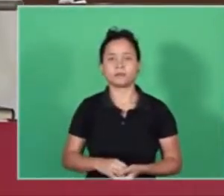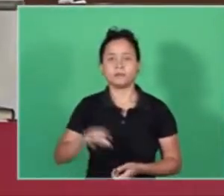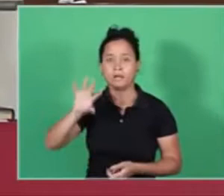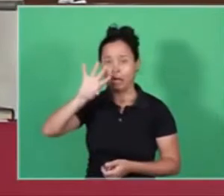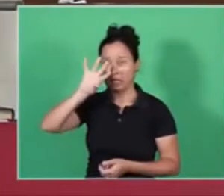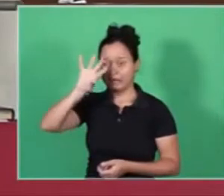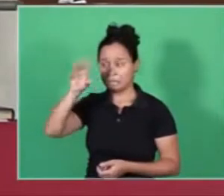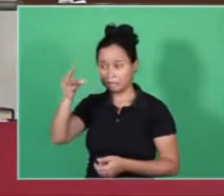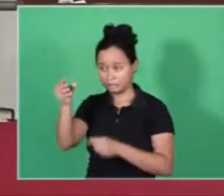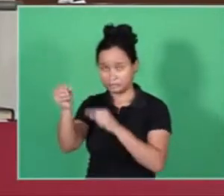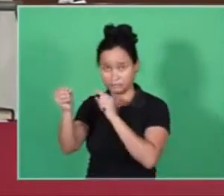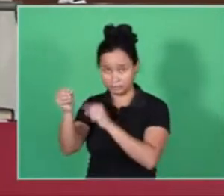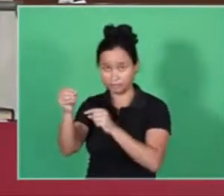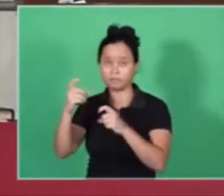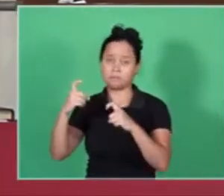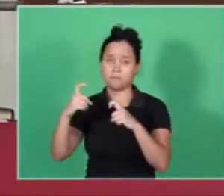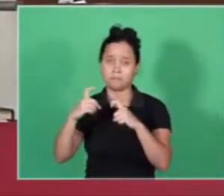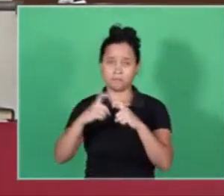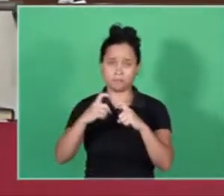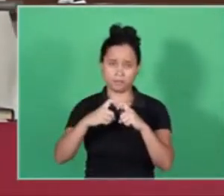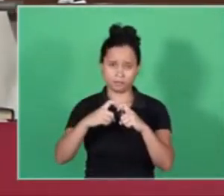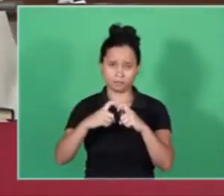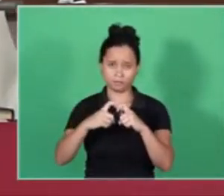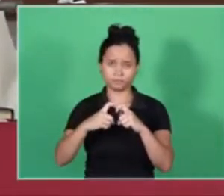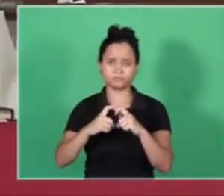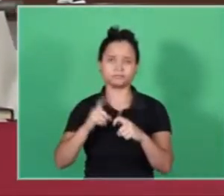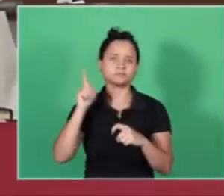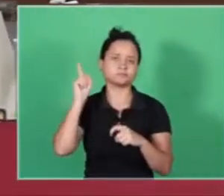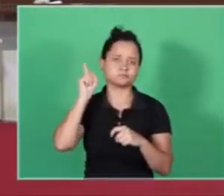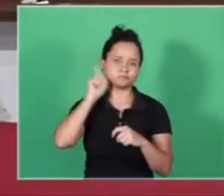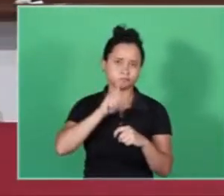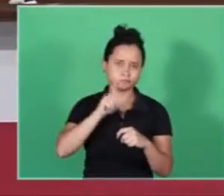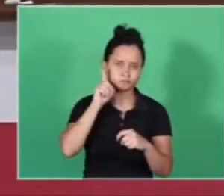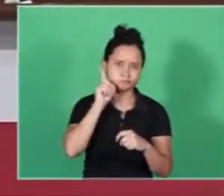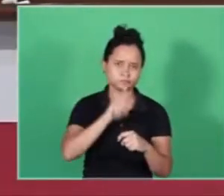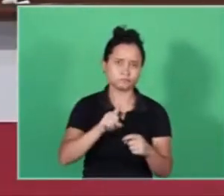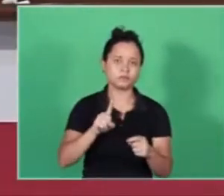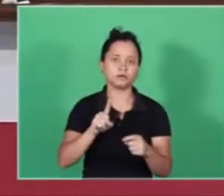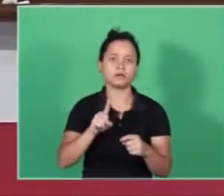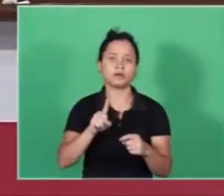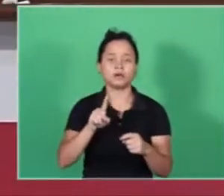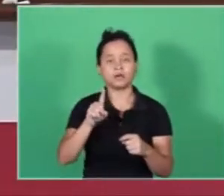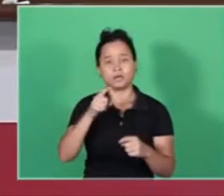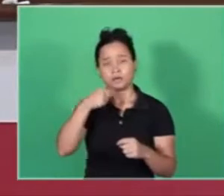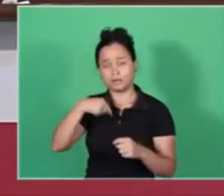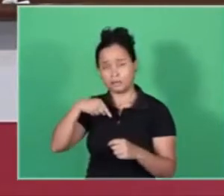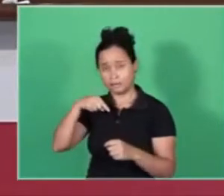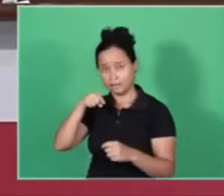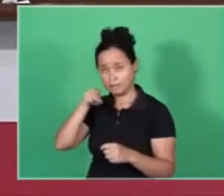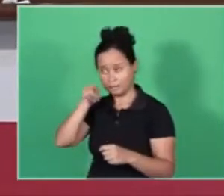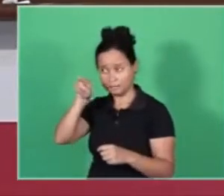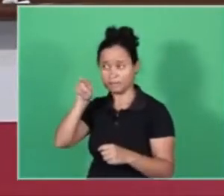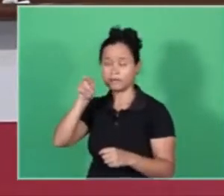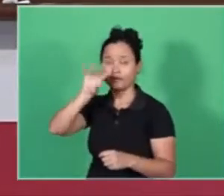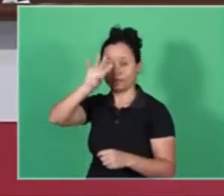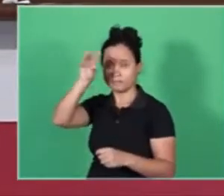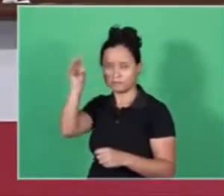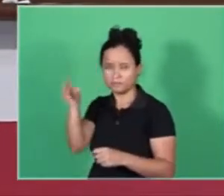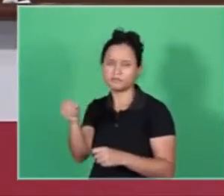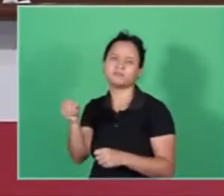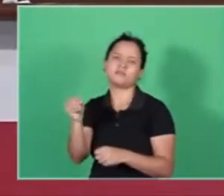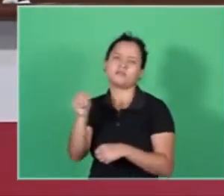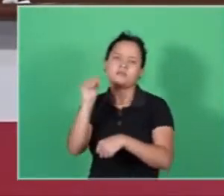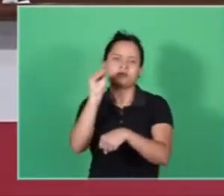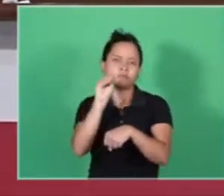He went from Africa. He was a physician. He went to work in Africa with the